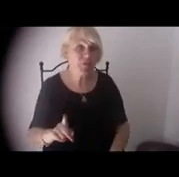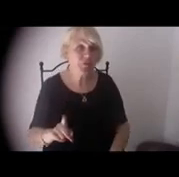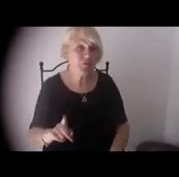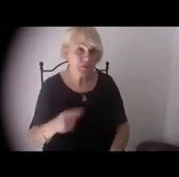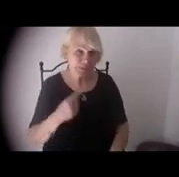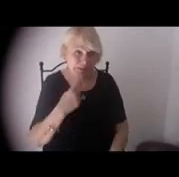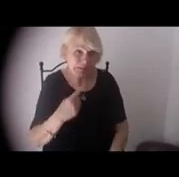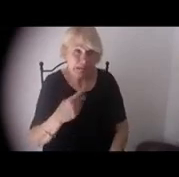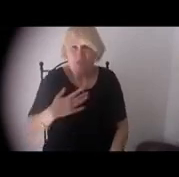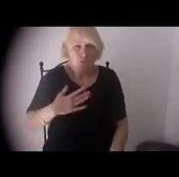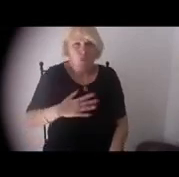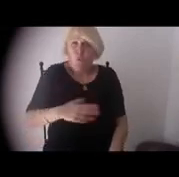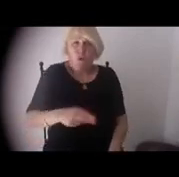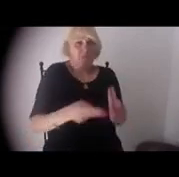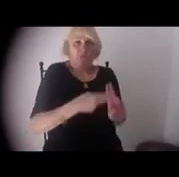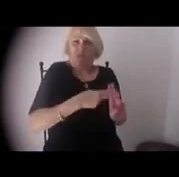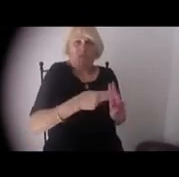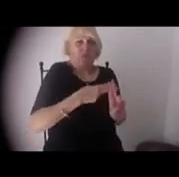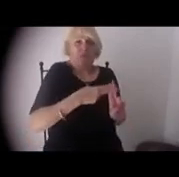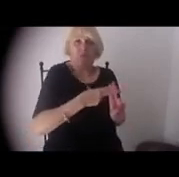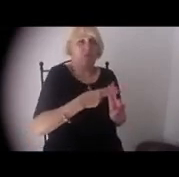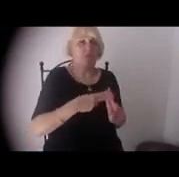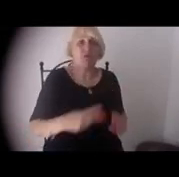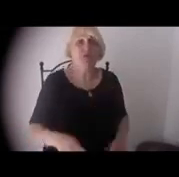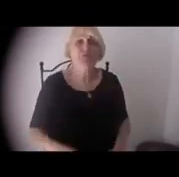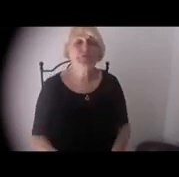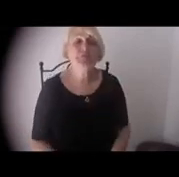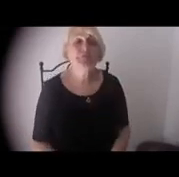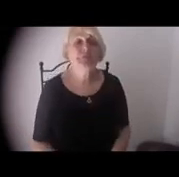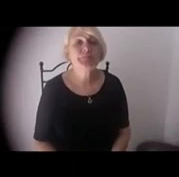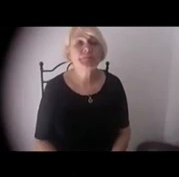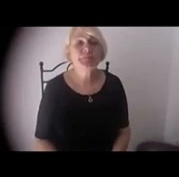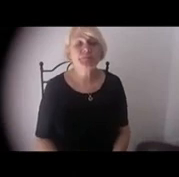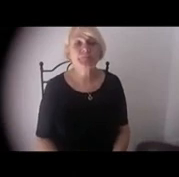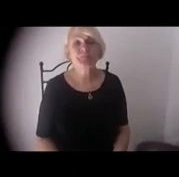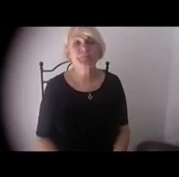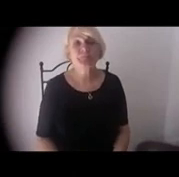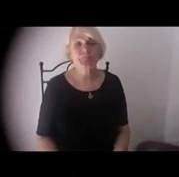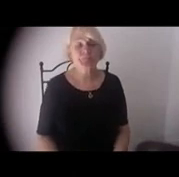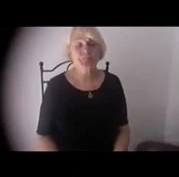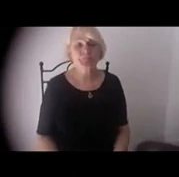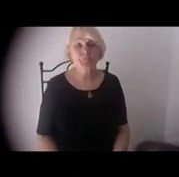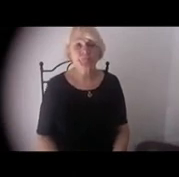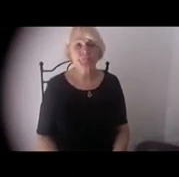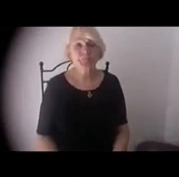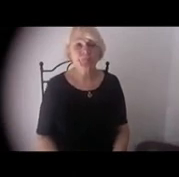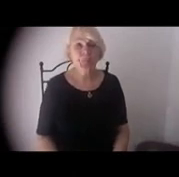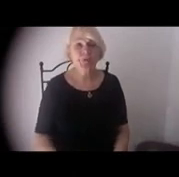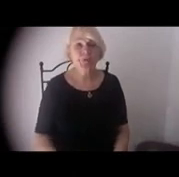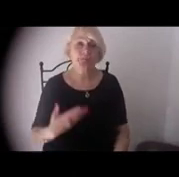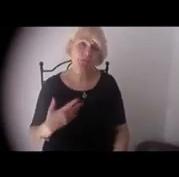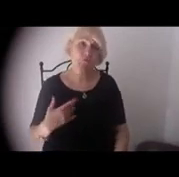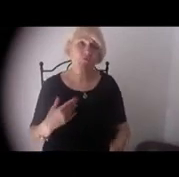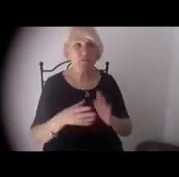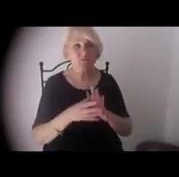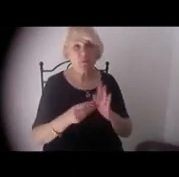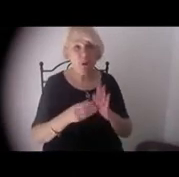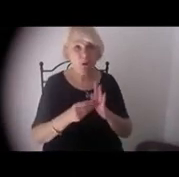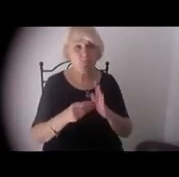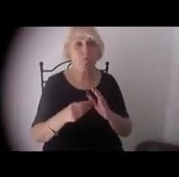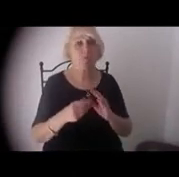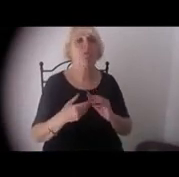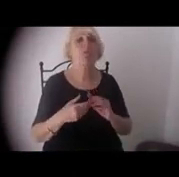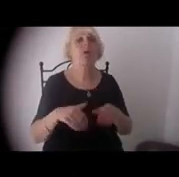lot with us, and they and so, for example, in our participation group, they